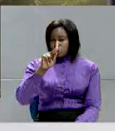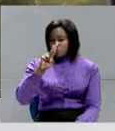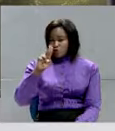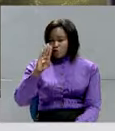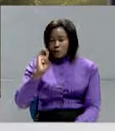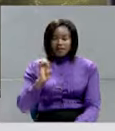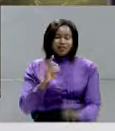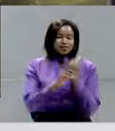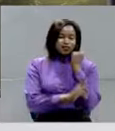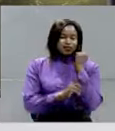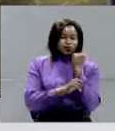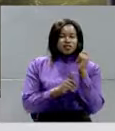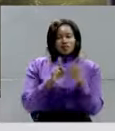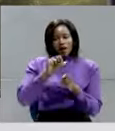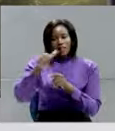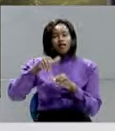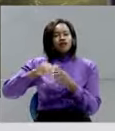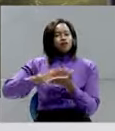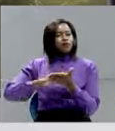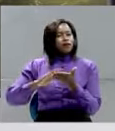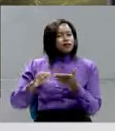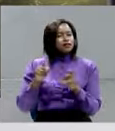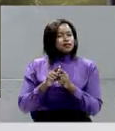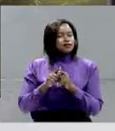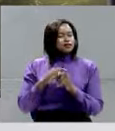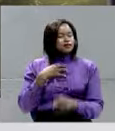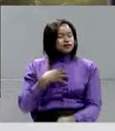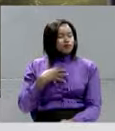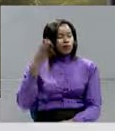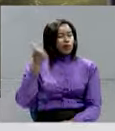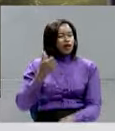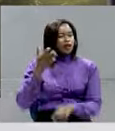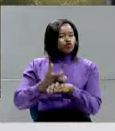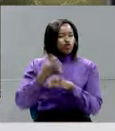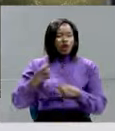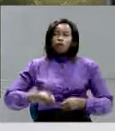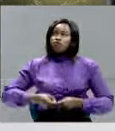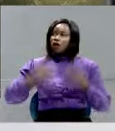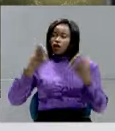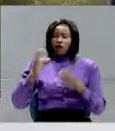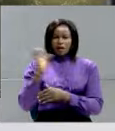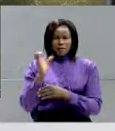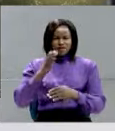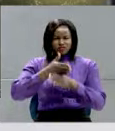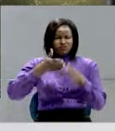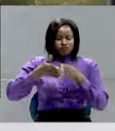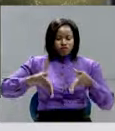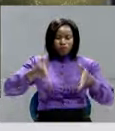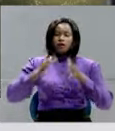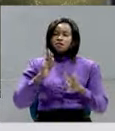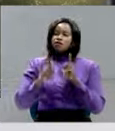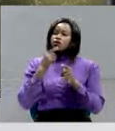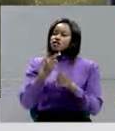Chigorowaya sub-county Hoima district are bitter over stone blasting activities by road construction companies. Residents accused